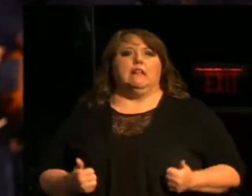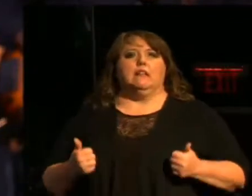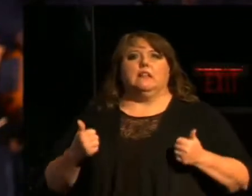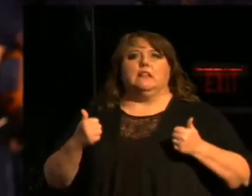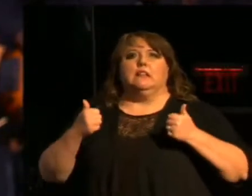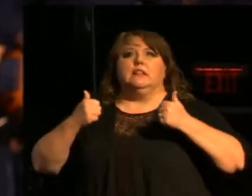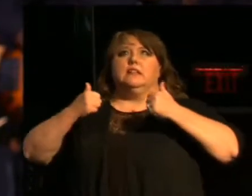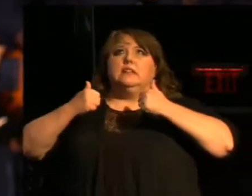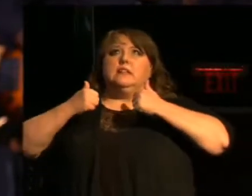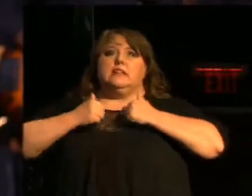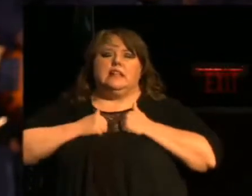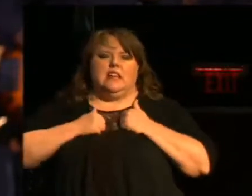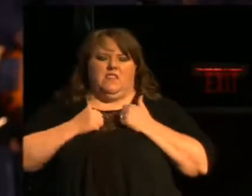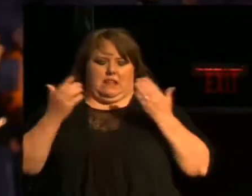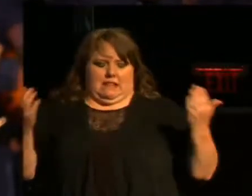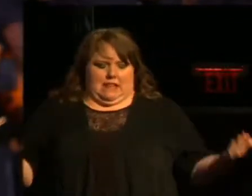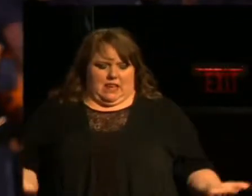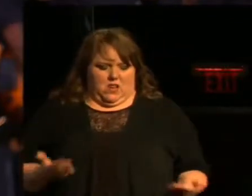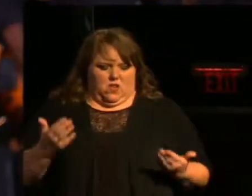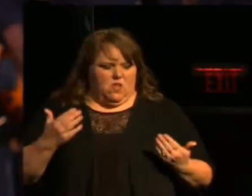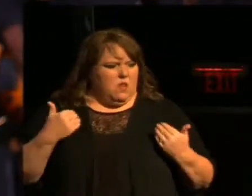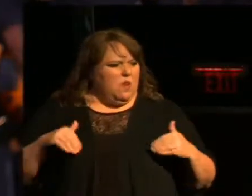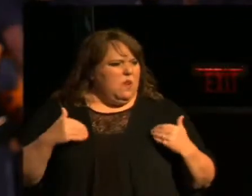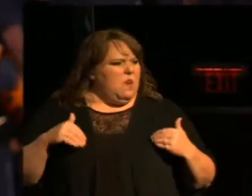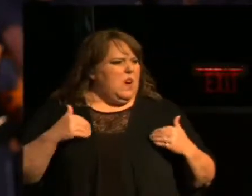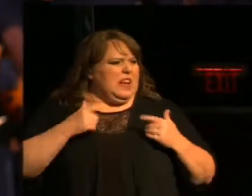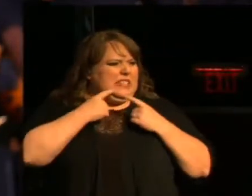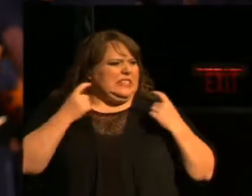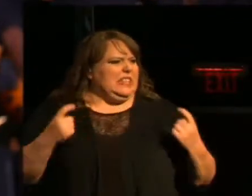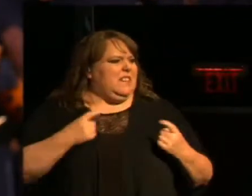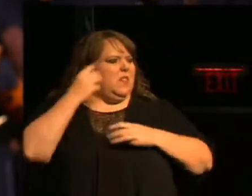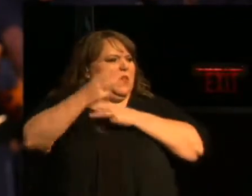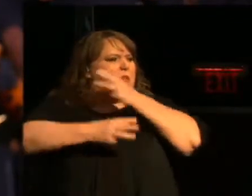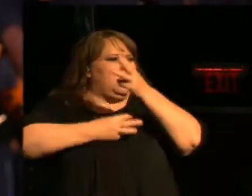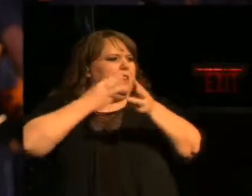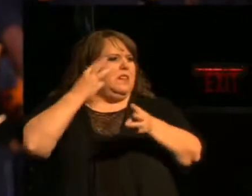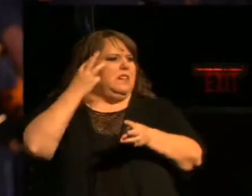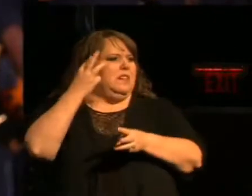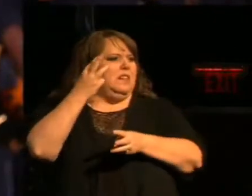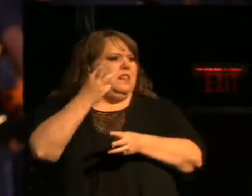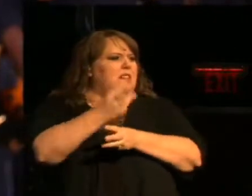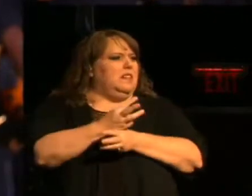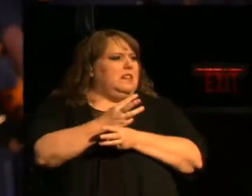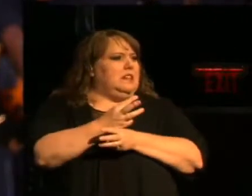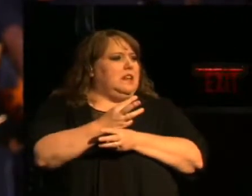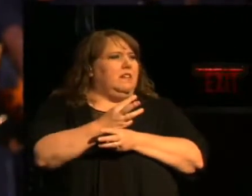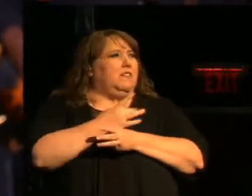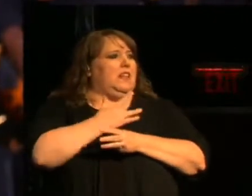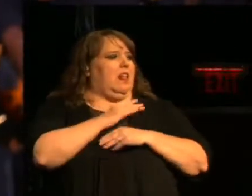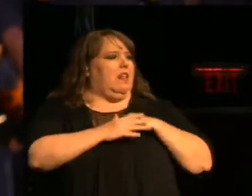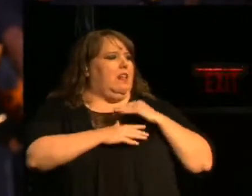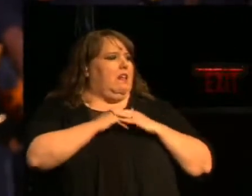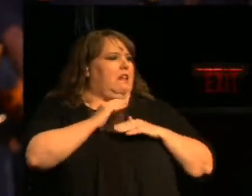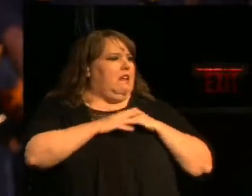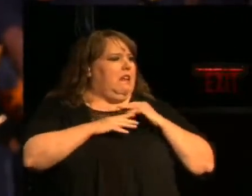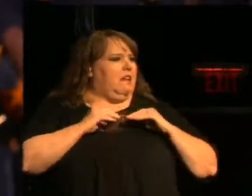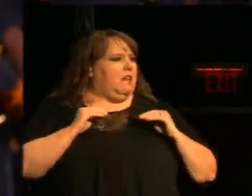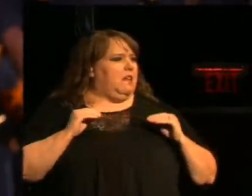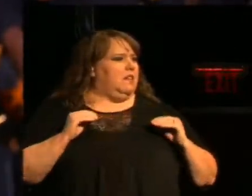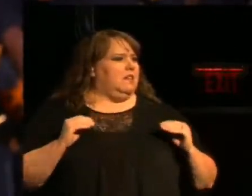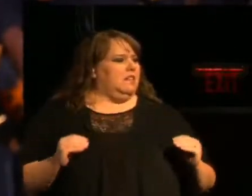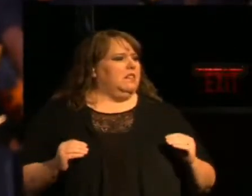lawn chairs out in the field, out on the parking lot, out in the middle of the road. They would just set up chairs everywhere.